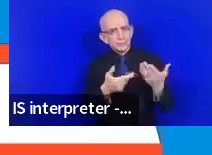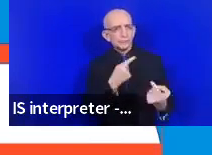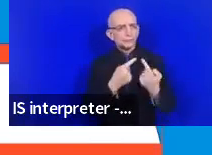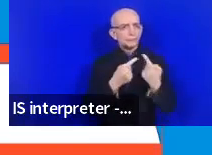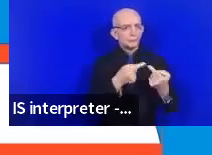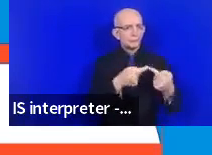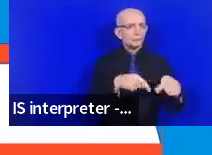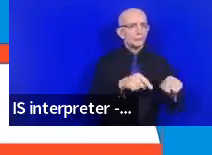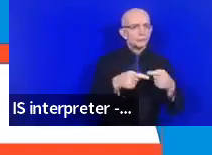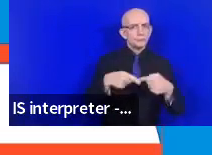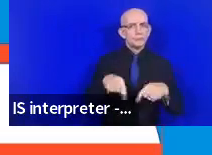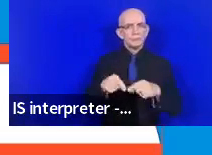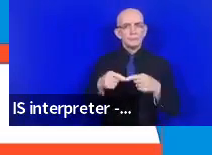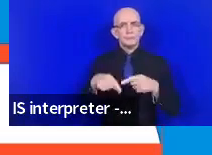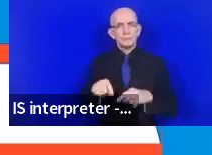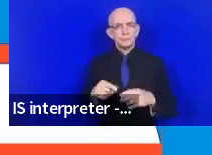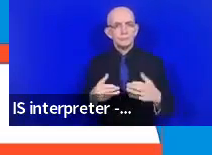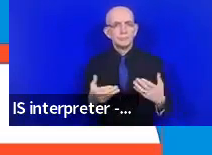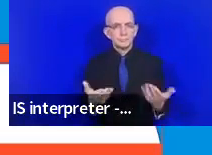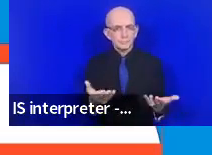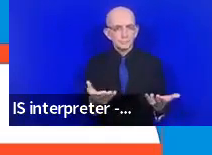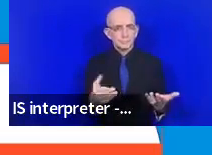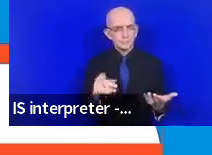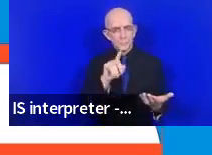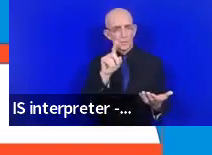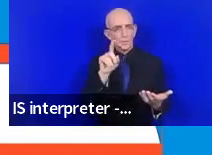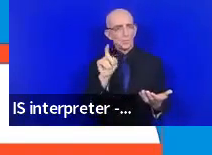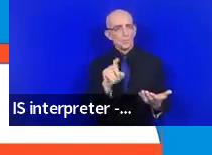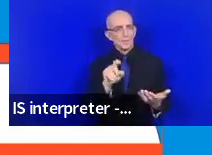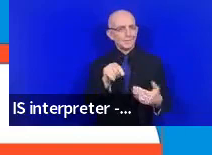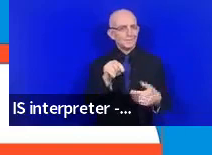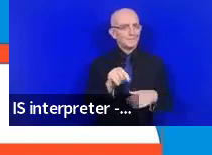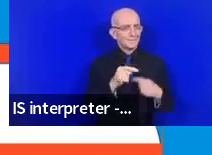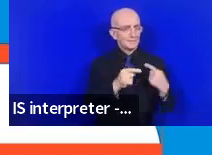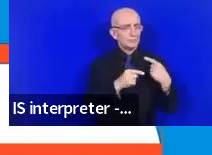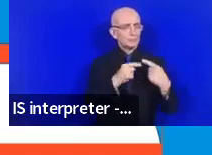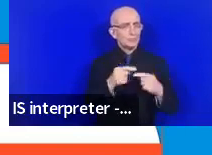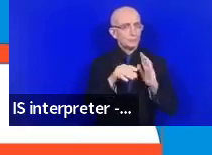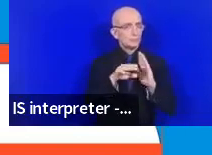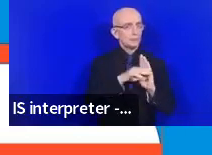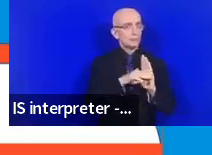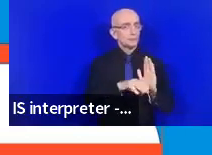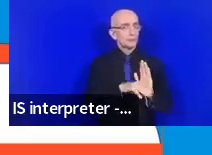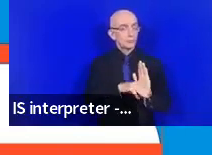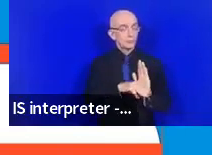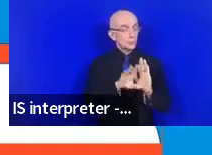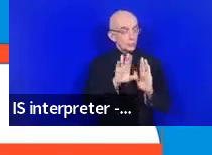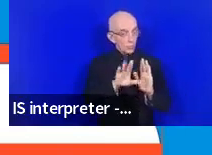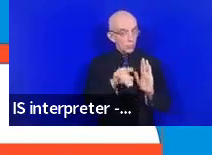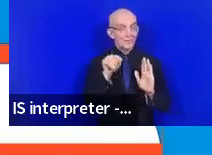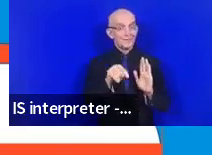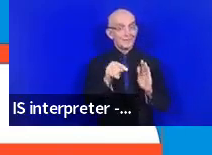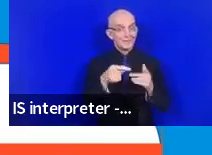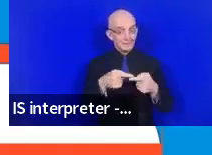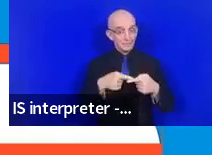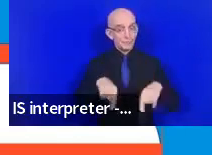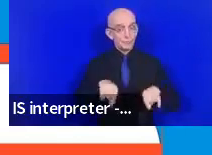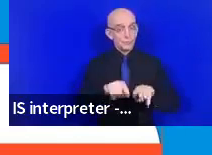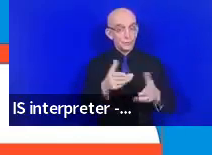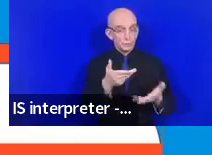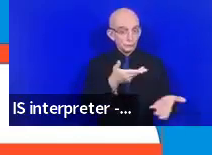Accessibility Protocol. Now, in that forum, instead for women with disabilities or feminists with